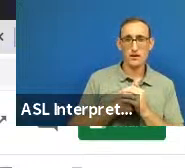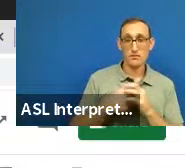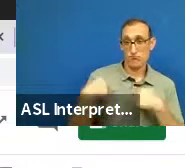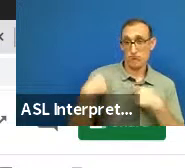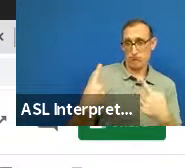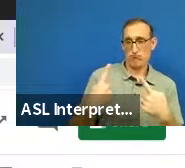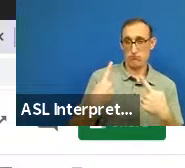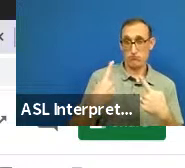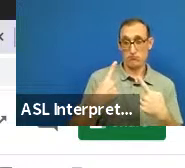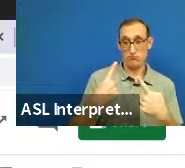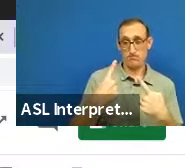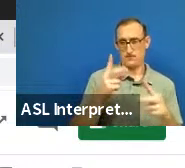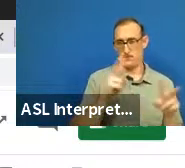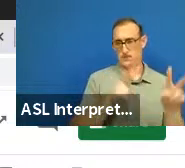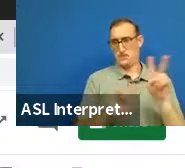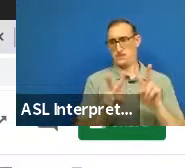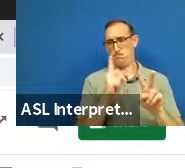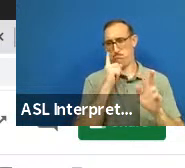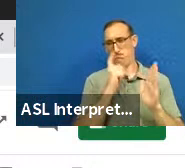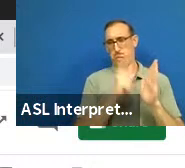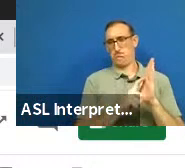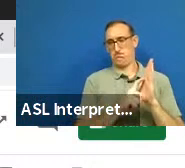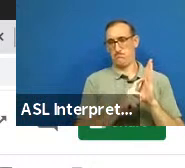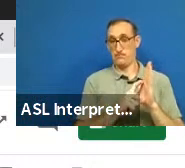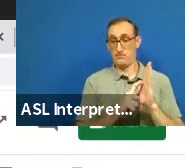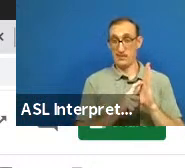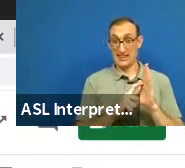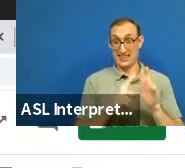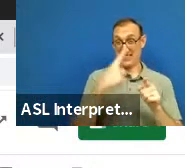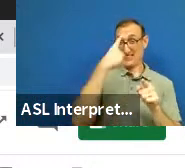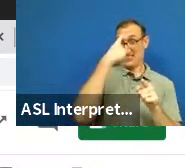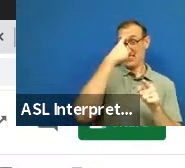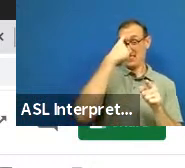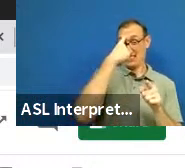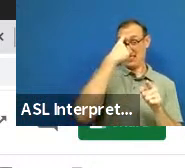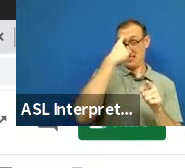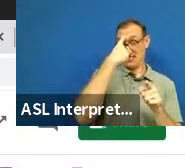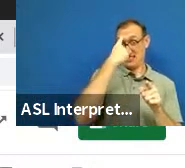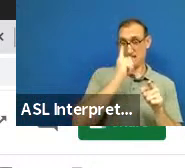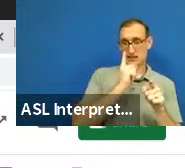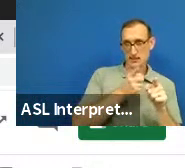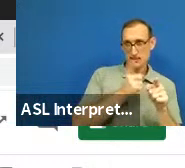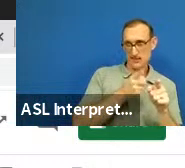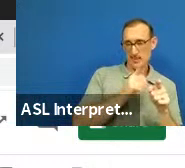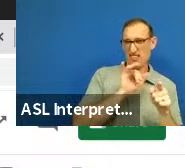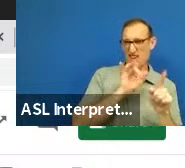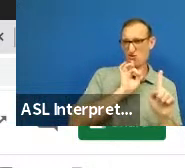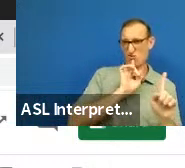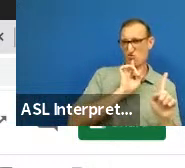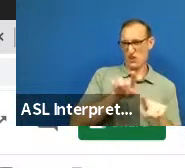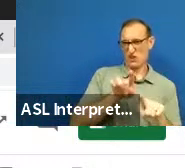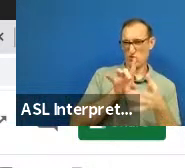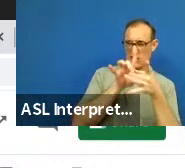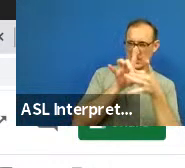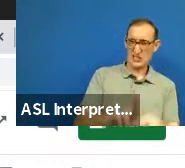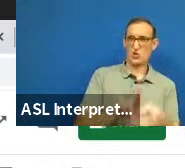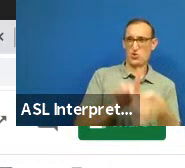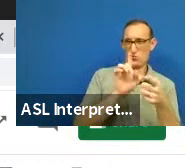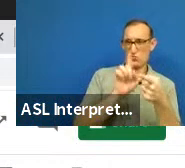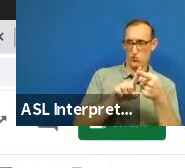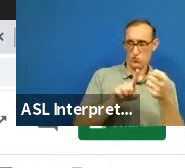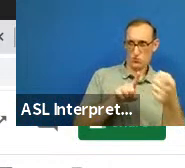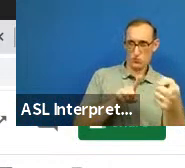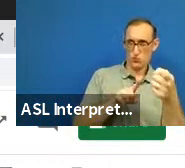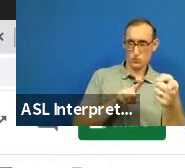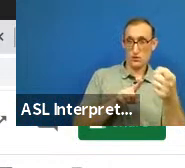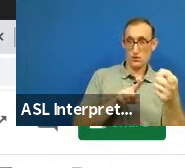gather and observe, I think this is what this directive is speaking to. So I was